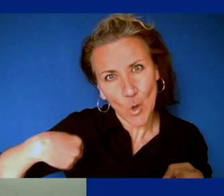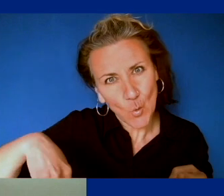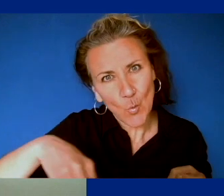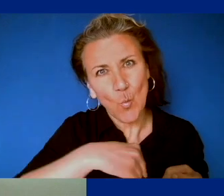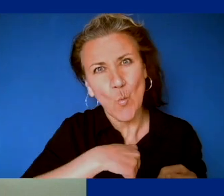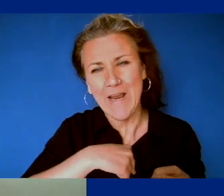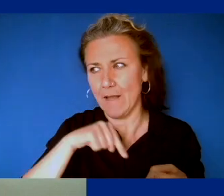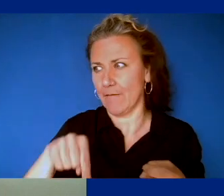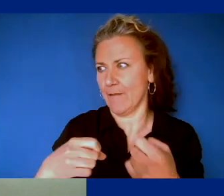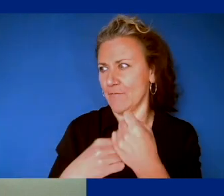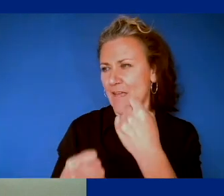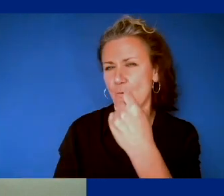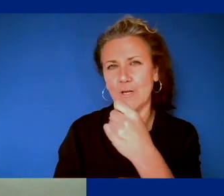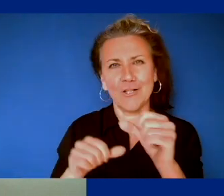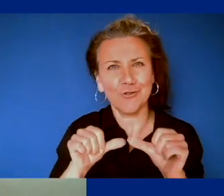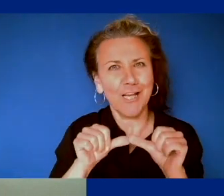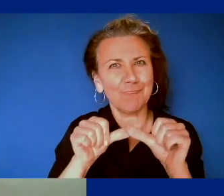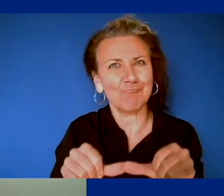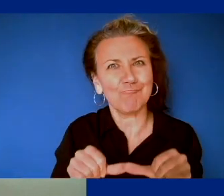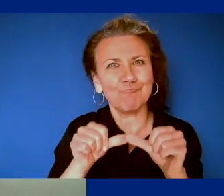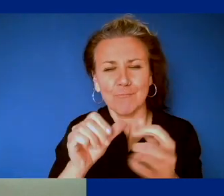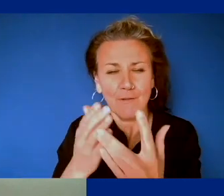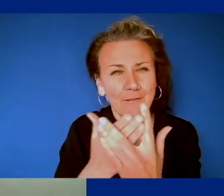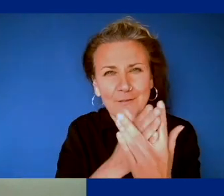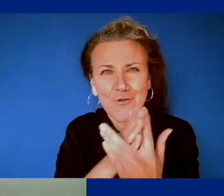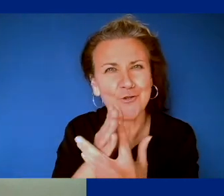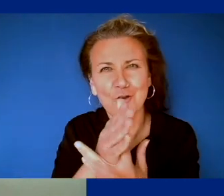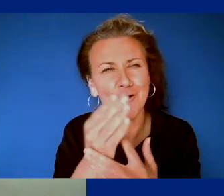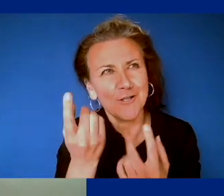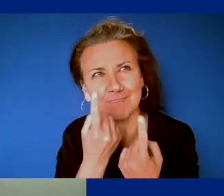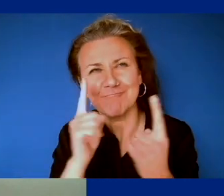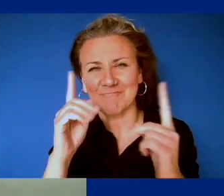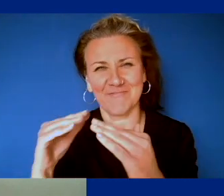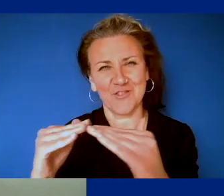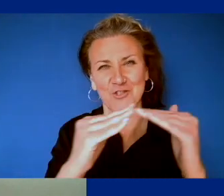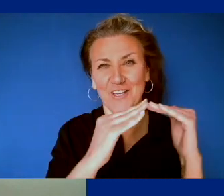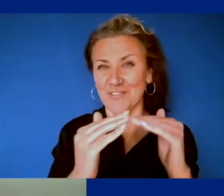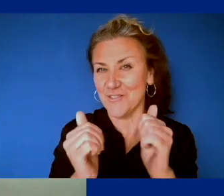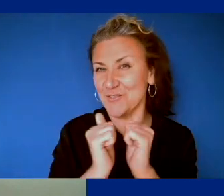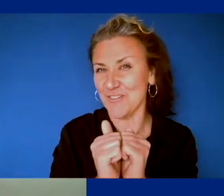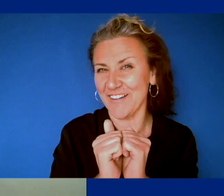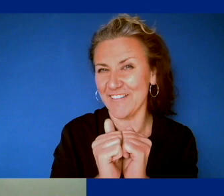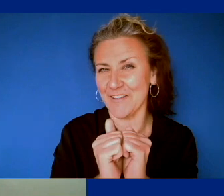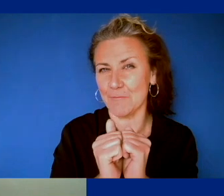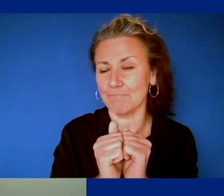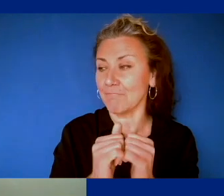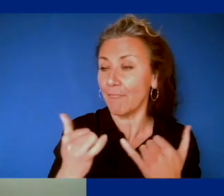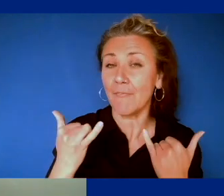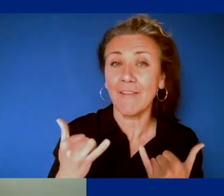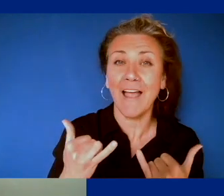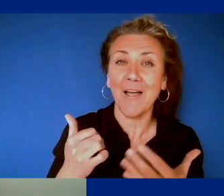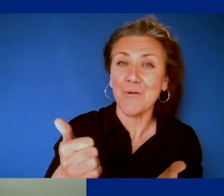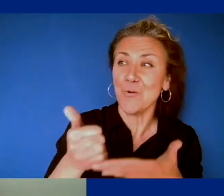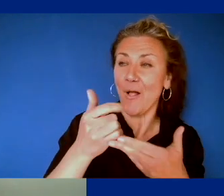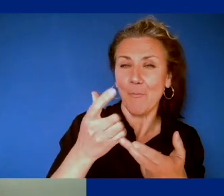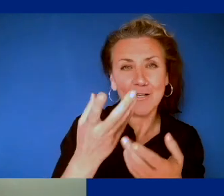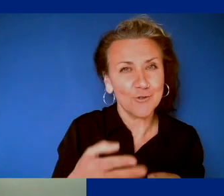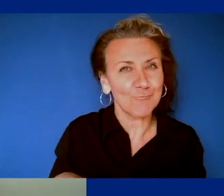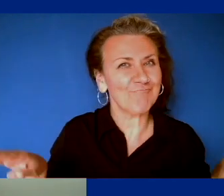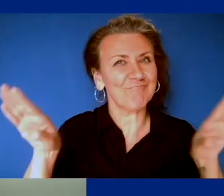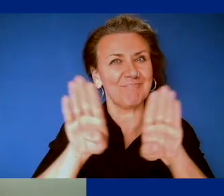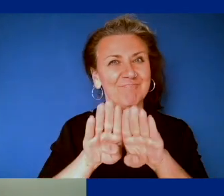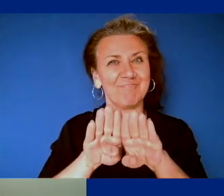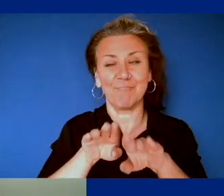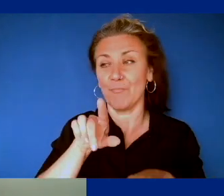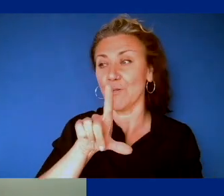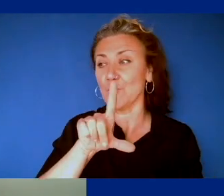so that we might continue this journey to justice together. And now, to help us close out